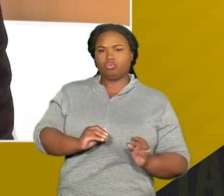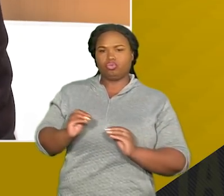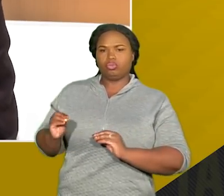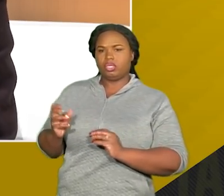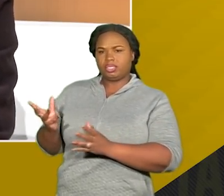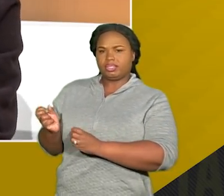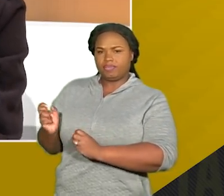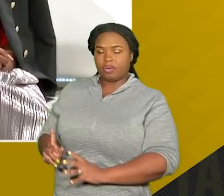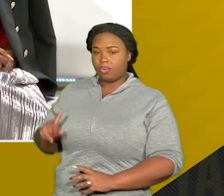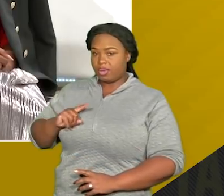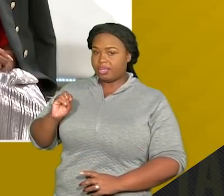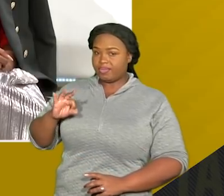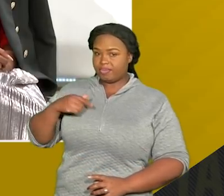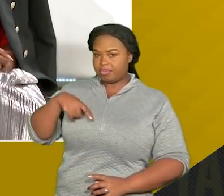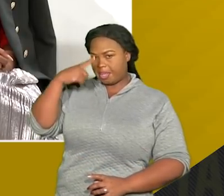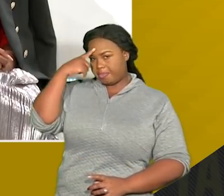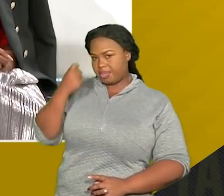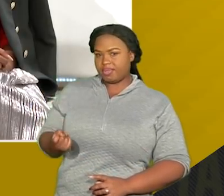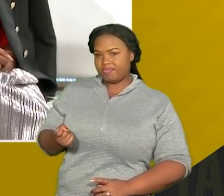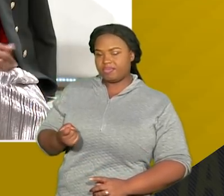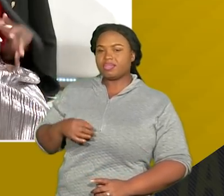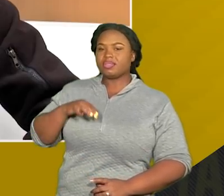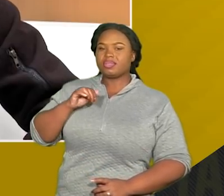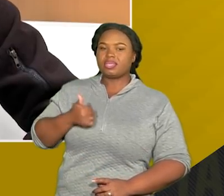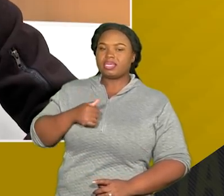lawyer, I attribute power to you.